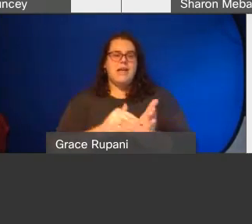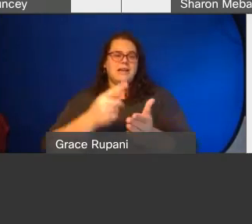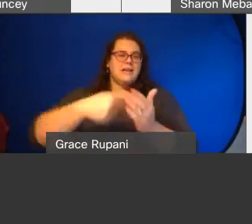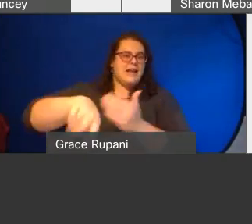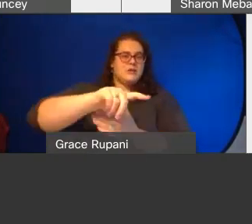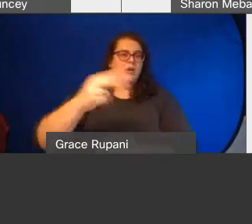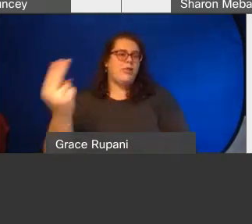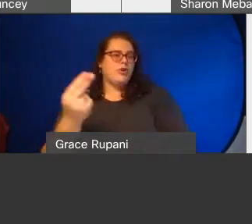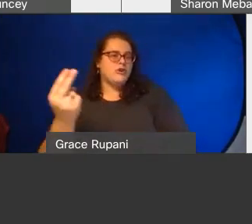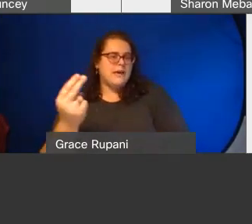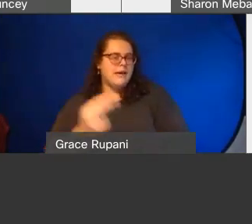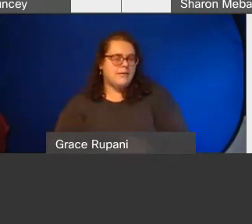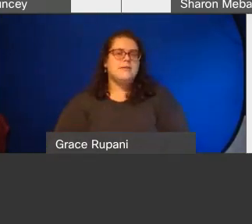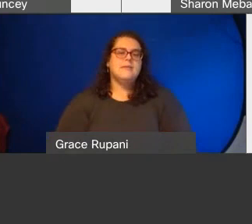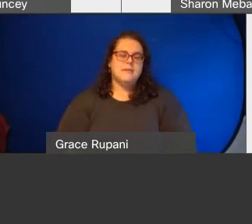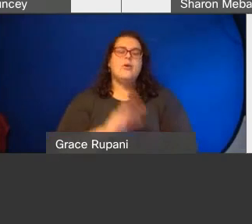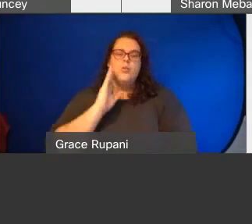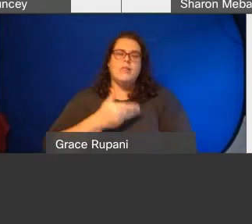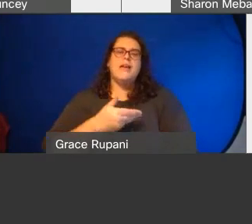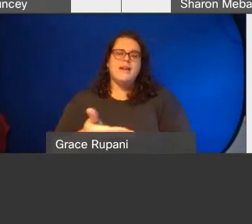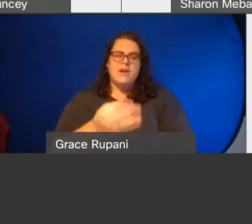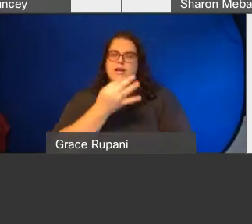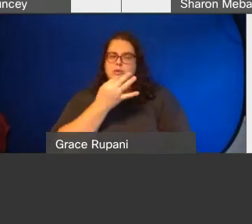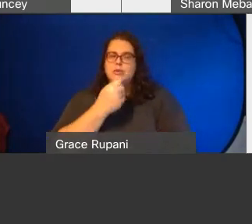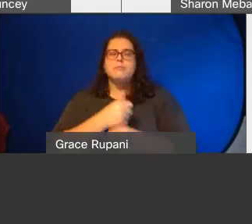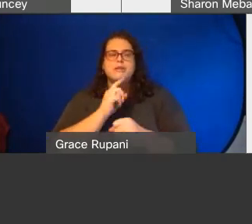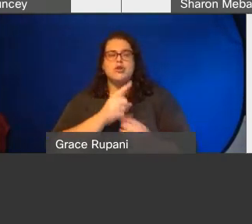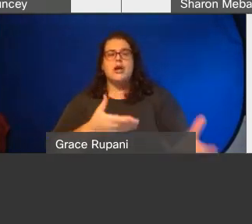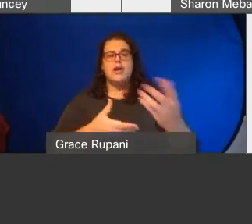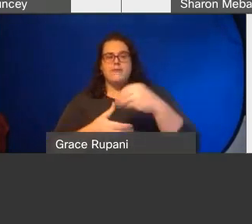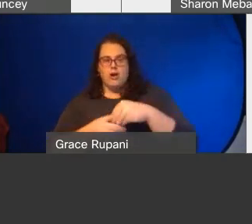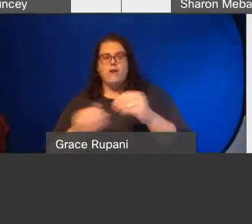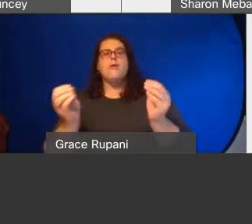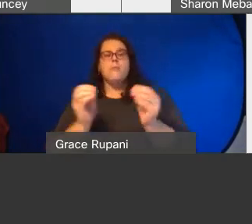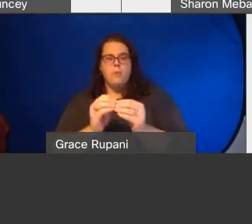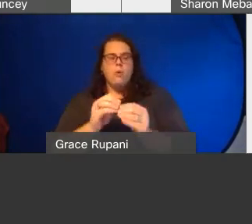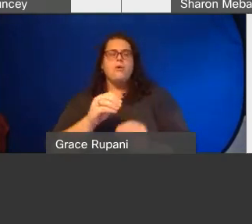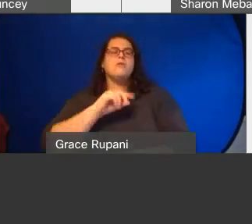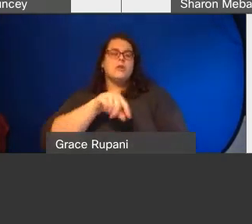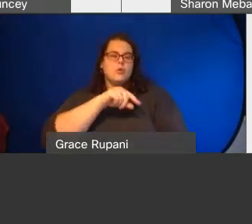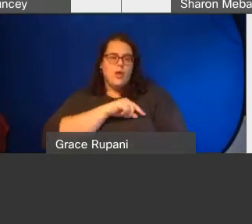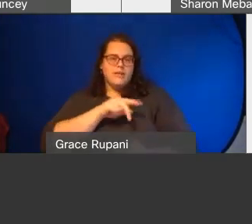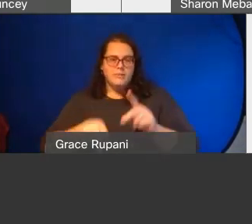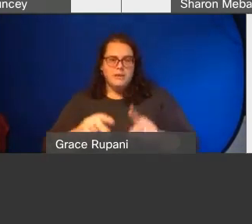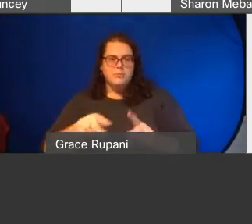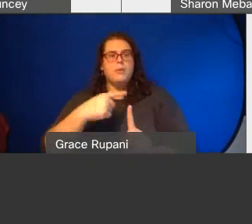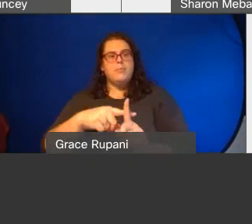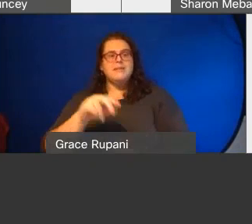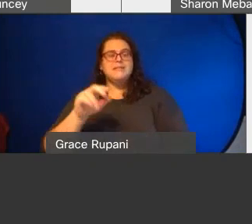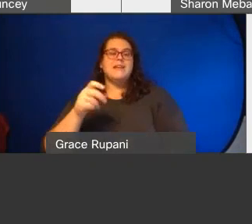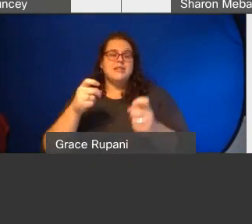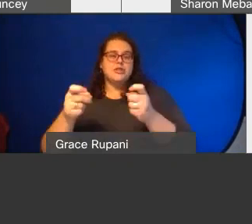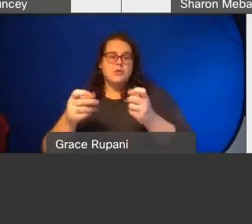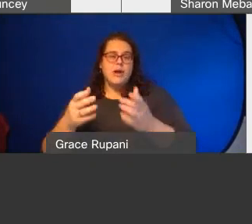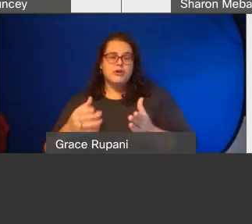shortly so that we could get more people involved from a quality director and DON standpoint. And so we're going to record that because